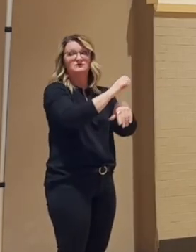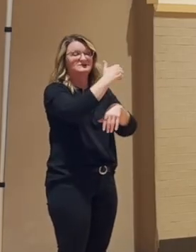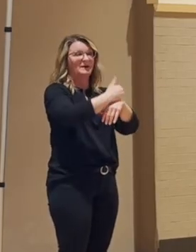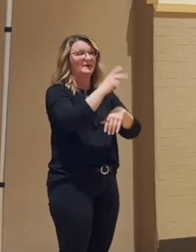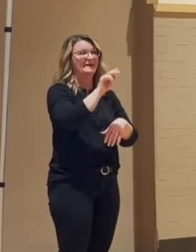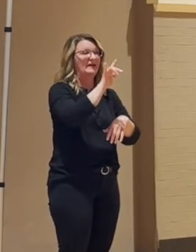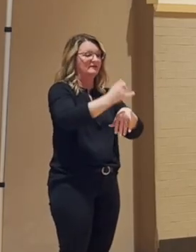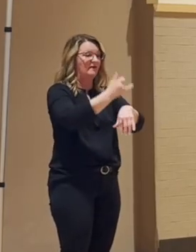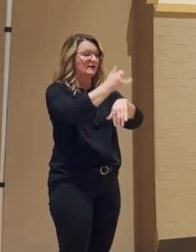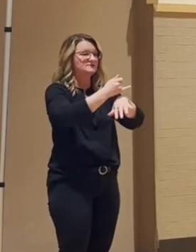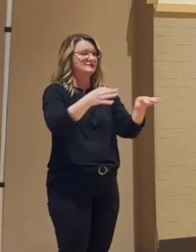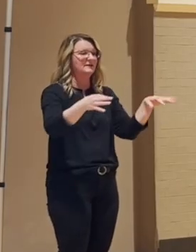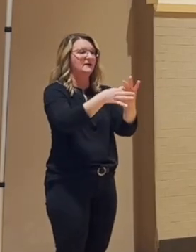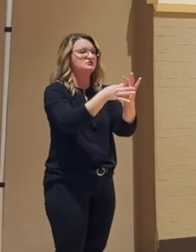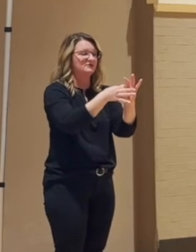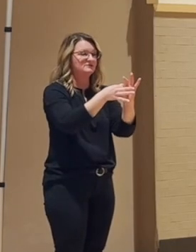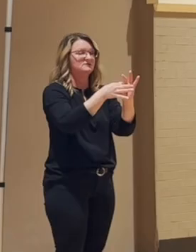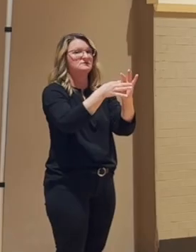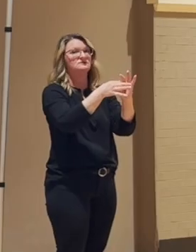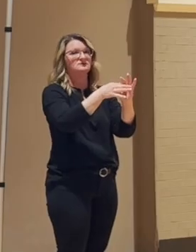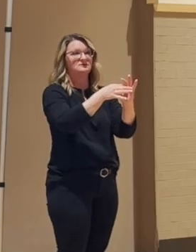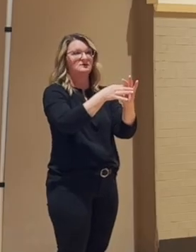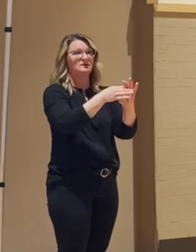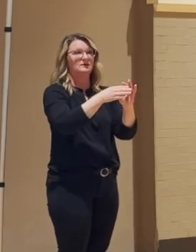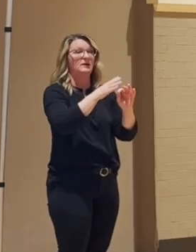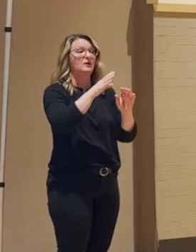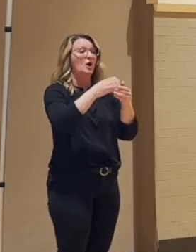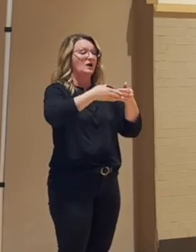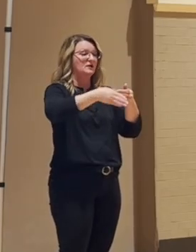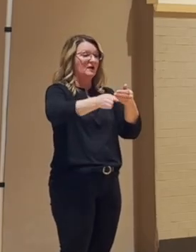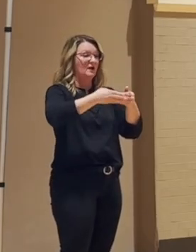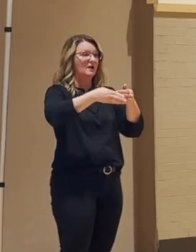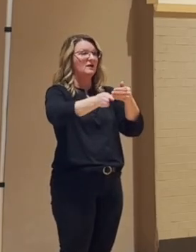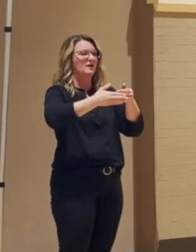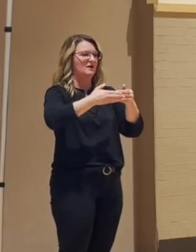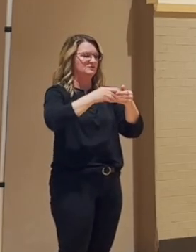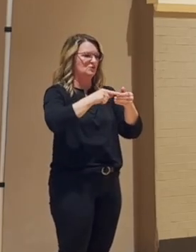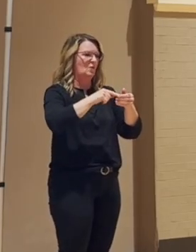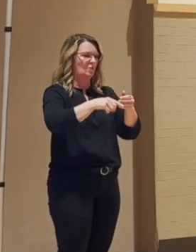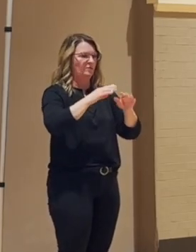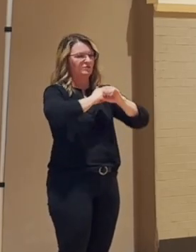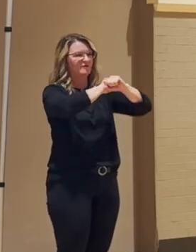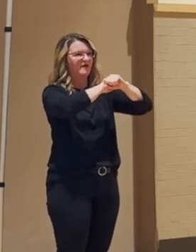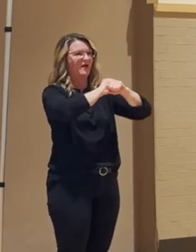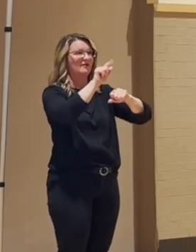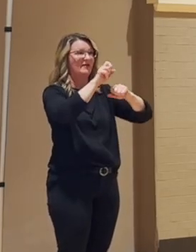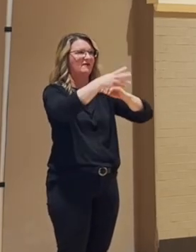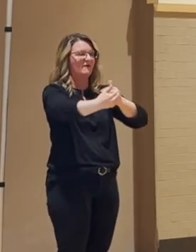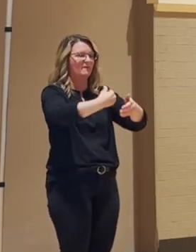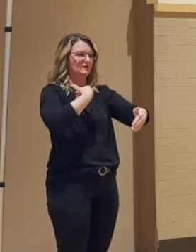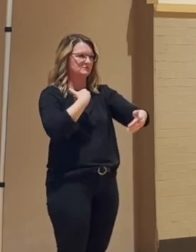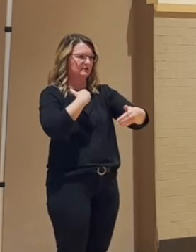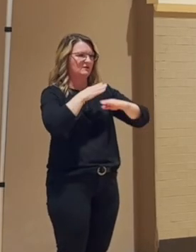Kelly Island connection. Backwater gates were added so that we can keep the flow of the rivers and the lakes out of our system